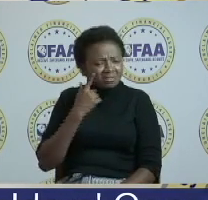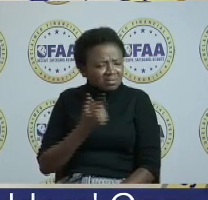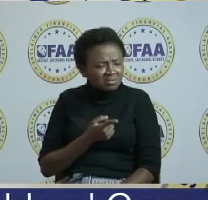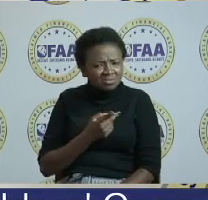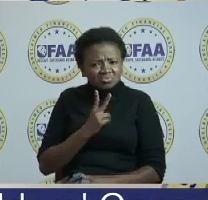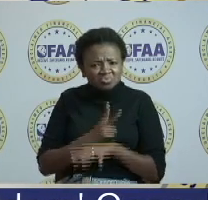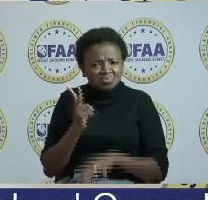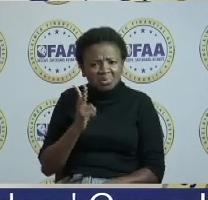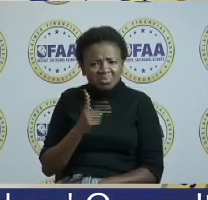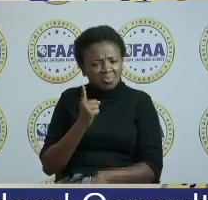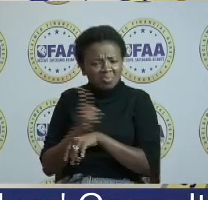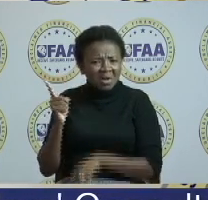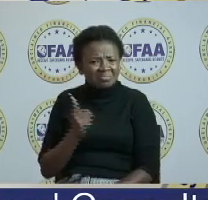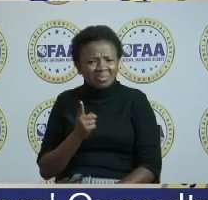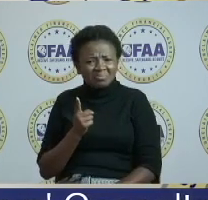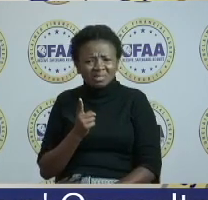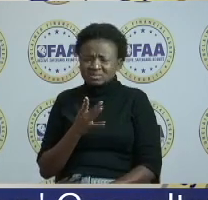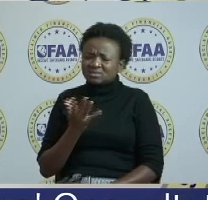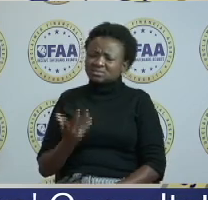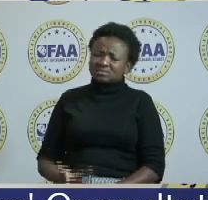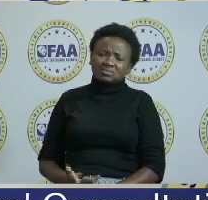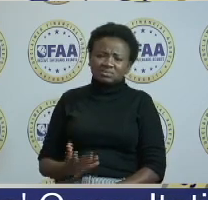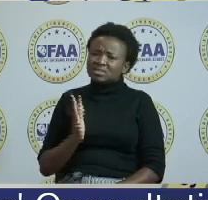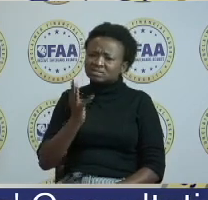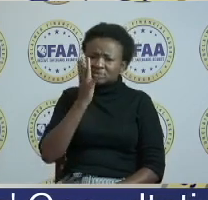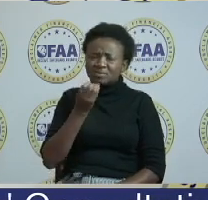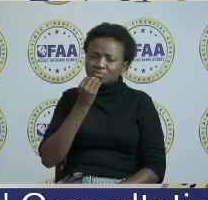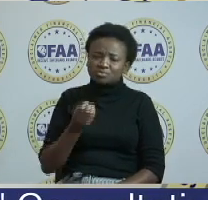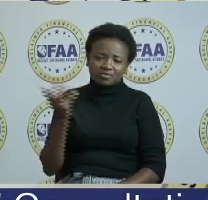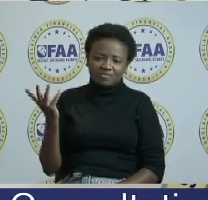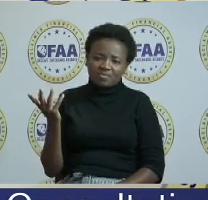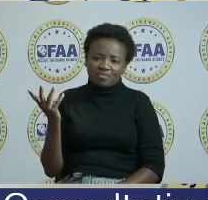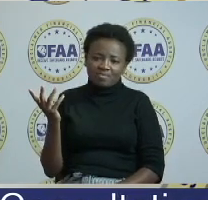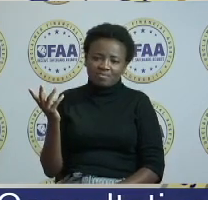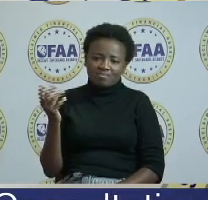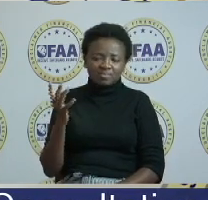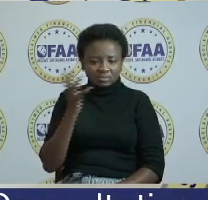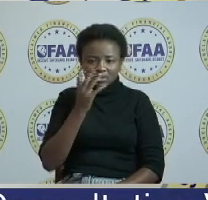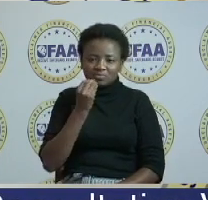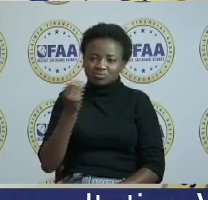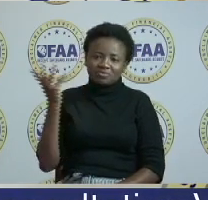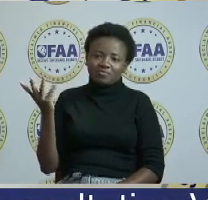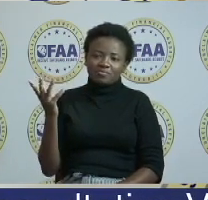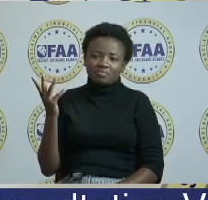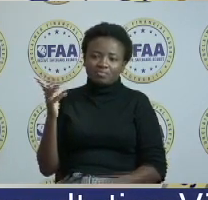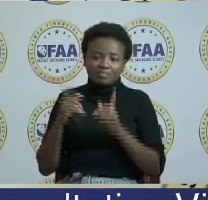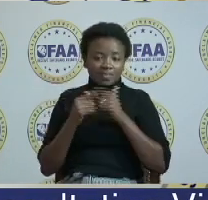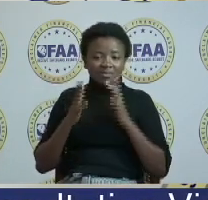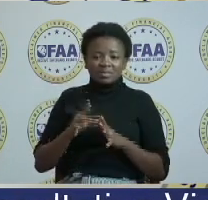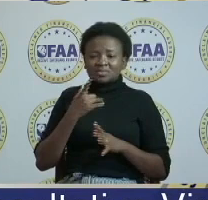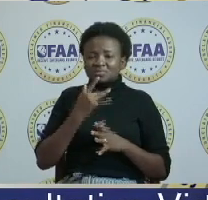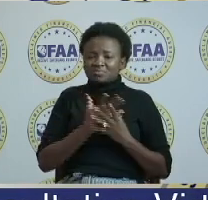2 shillings, 1 pop, and you would really feel embarrassed even just to tell that person, yes, and somebody would just